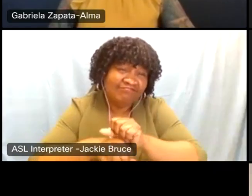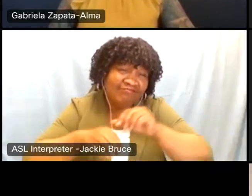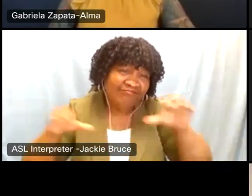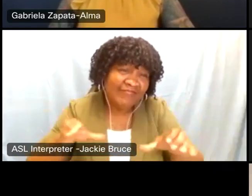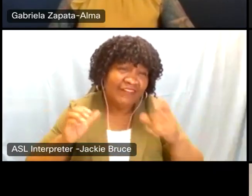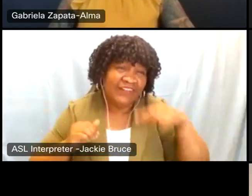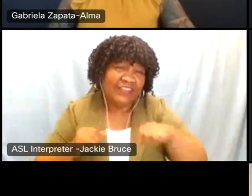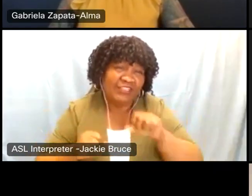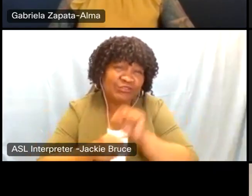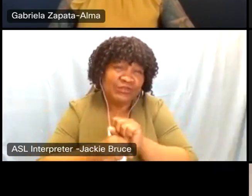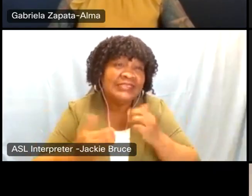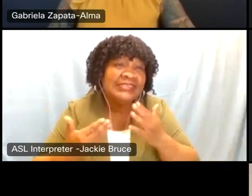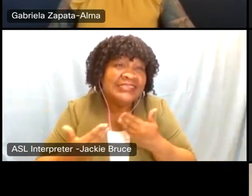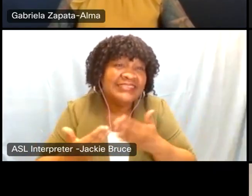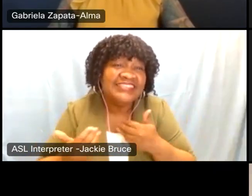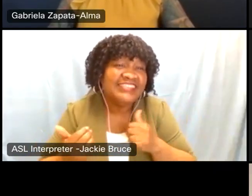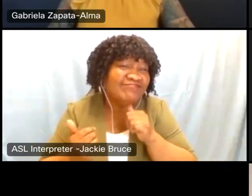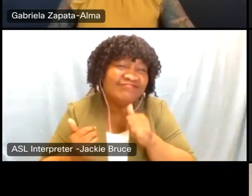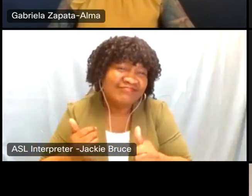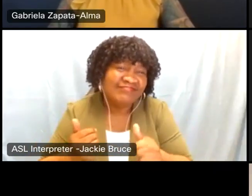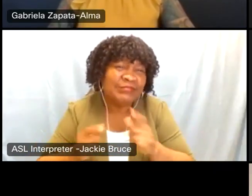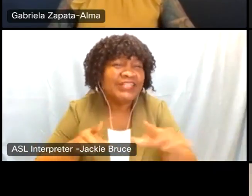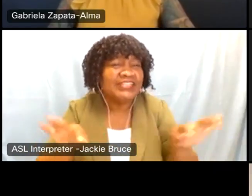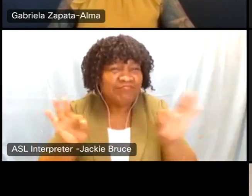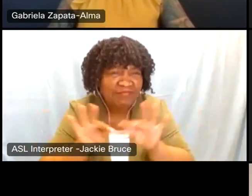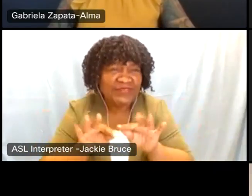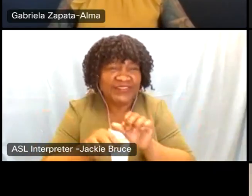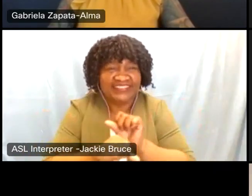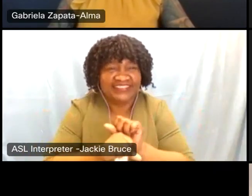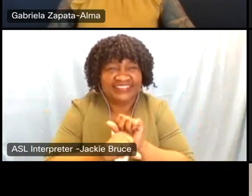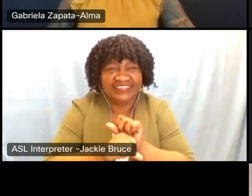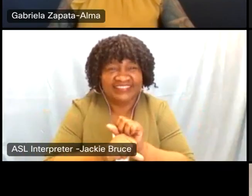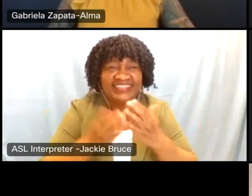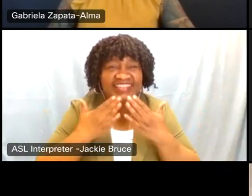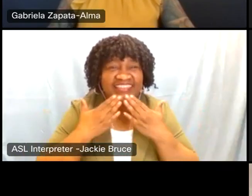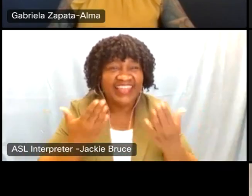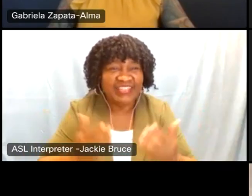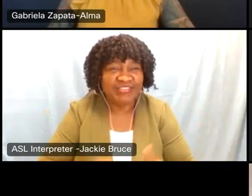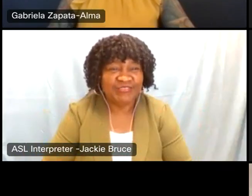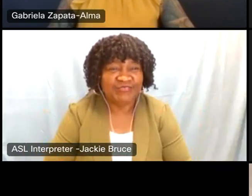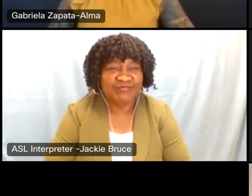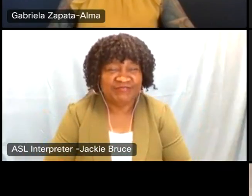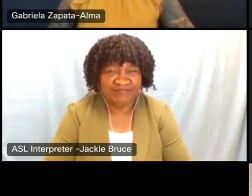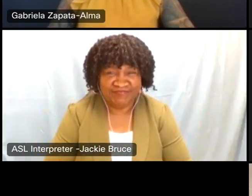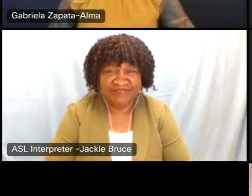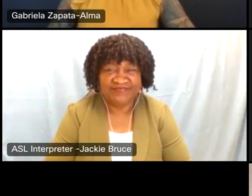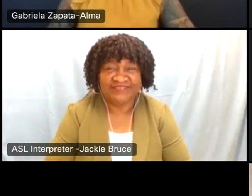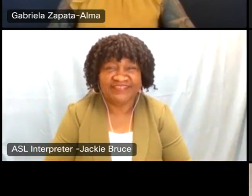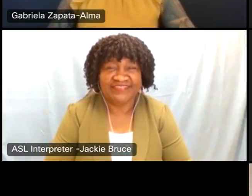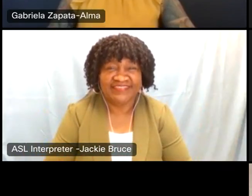This work is not easy, but it is important. Thank you. Thank you.